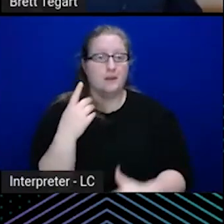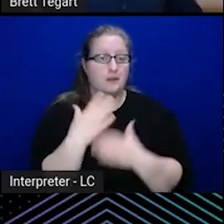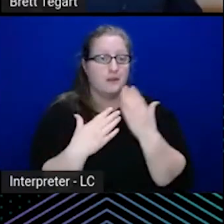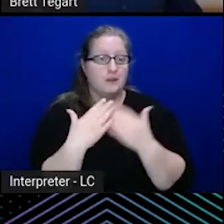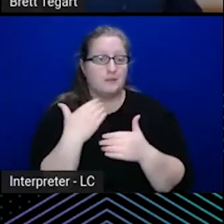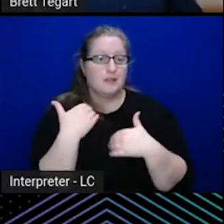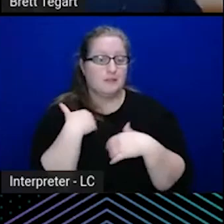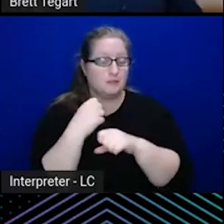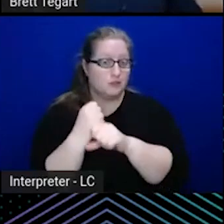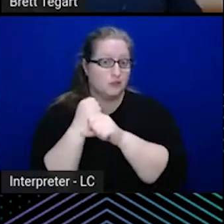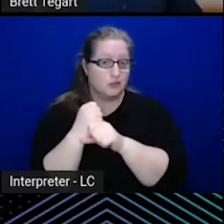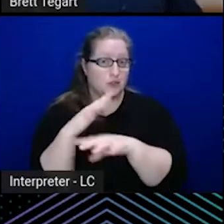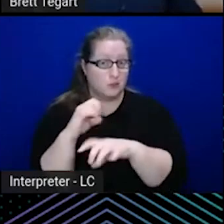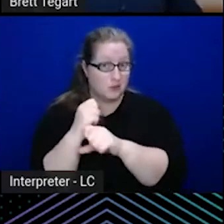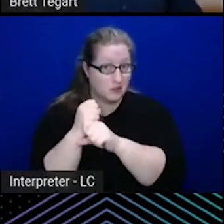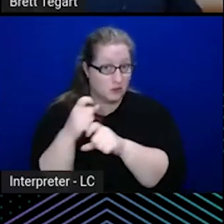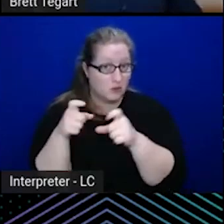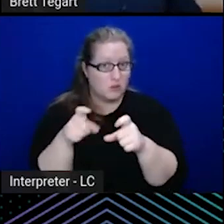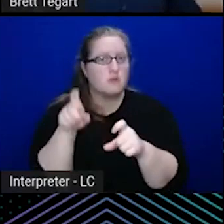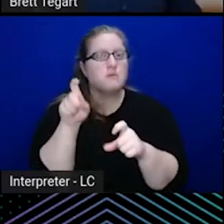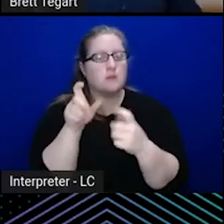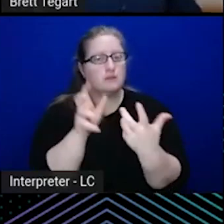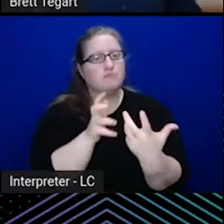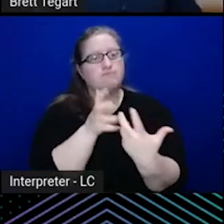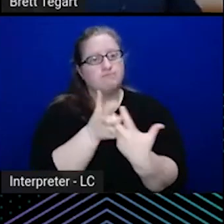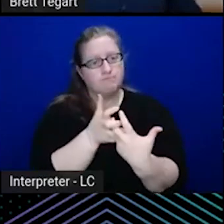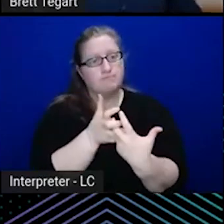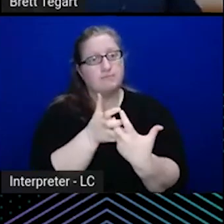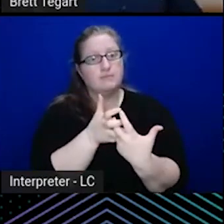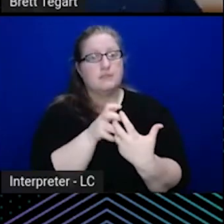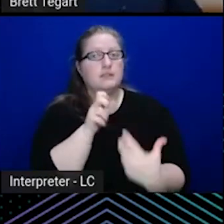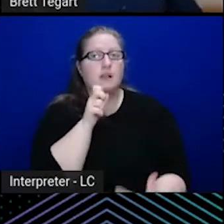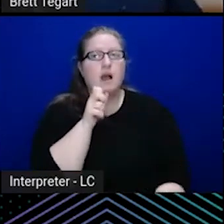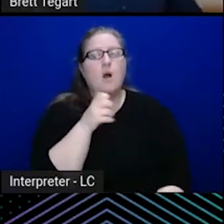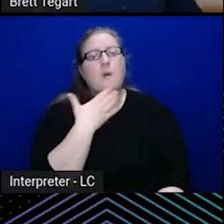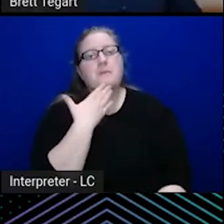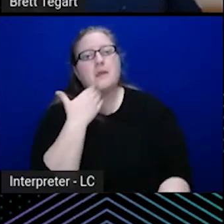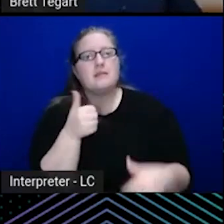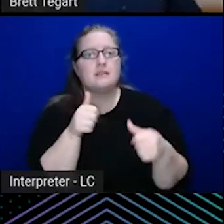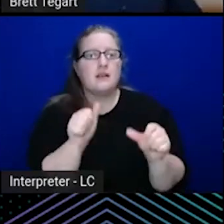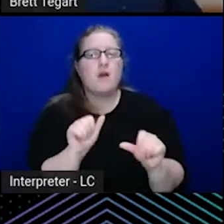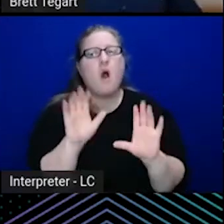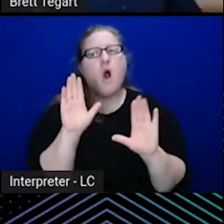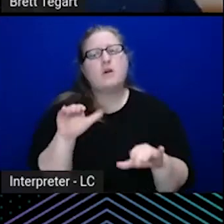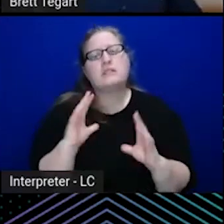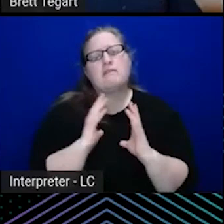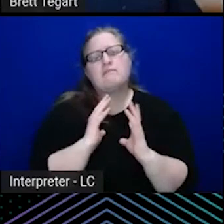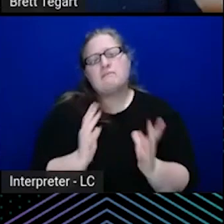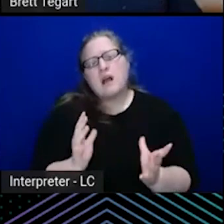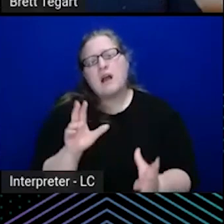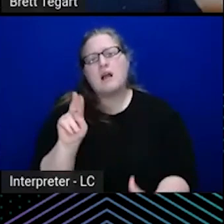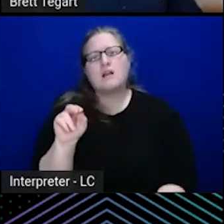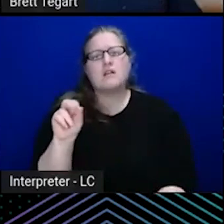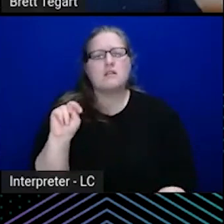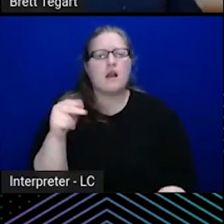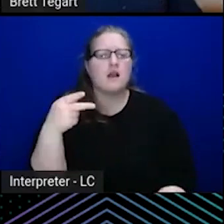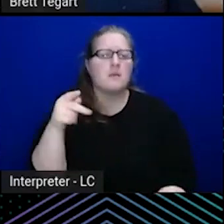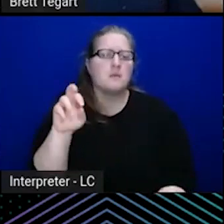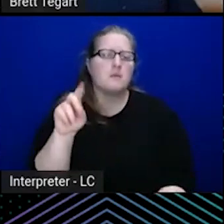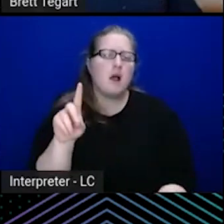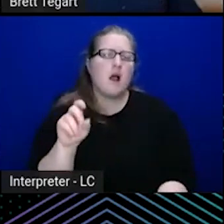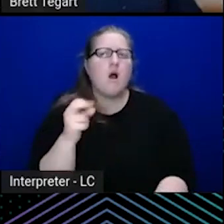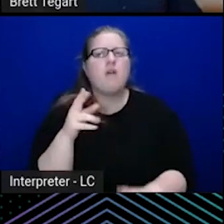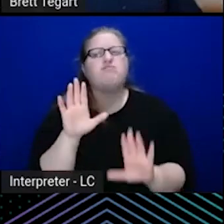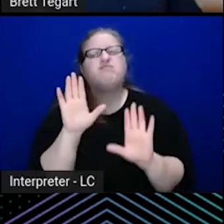be met. Not best efforts, not, this is fine, it's a non-prod environment, or this is something